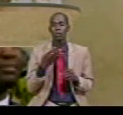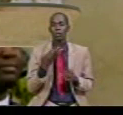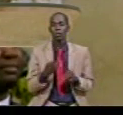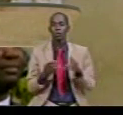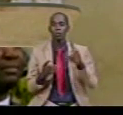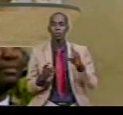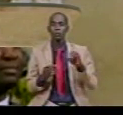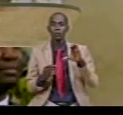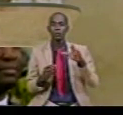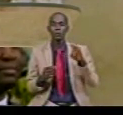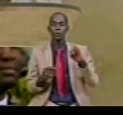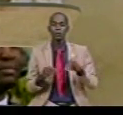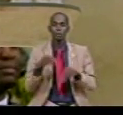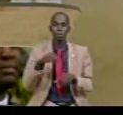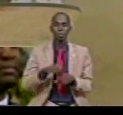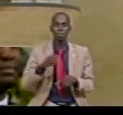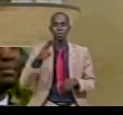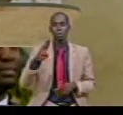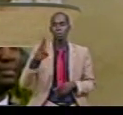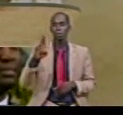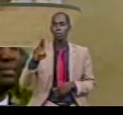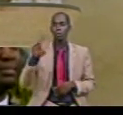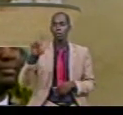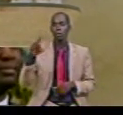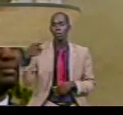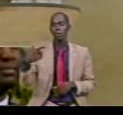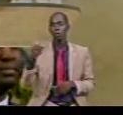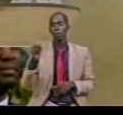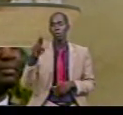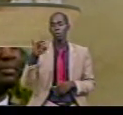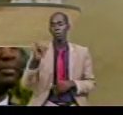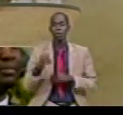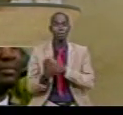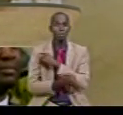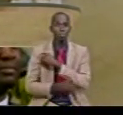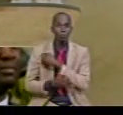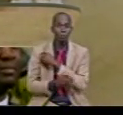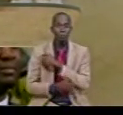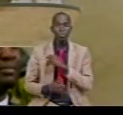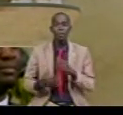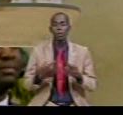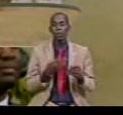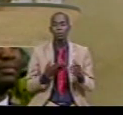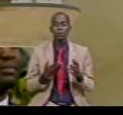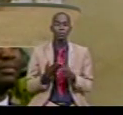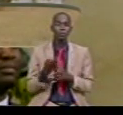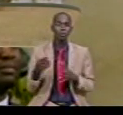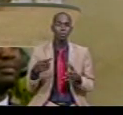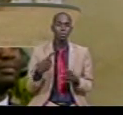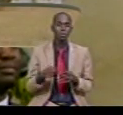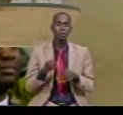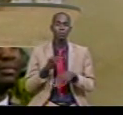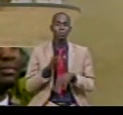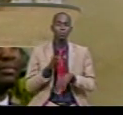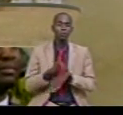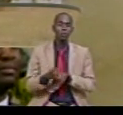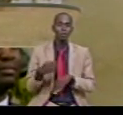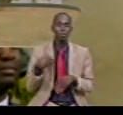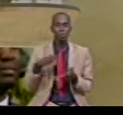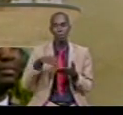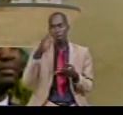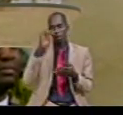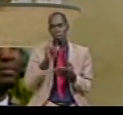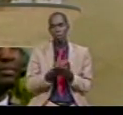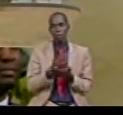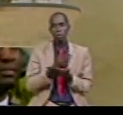Ministry in Bulgaria. Through faithful preachers in this ministry, we learned that holiness is not